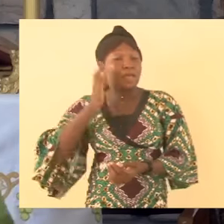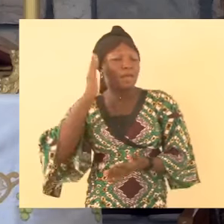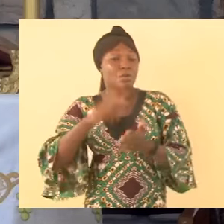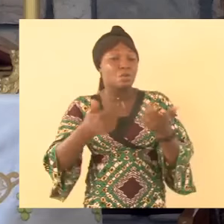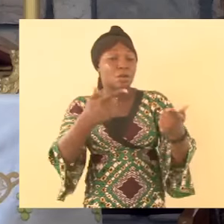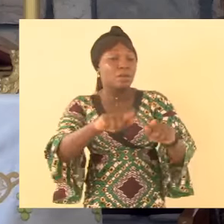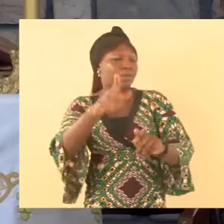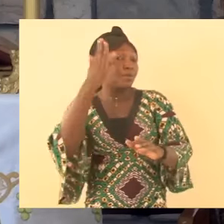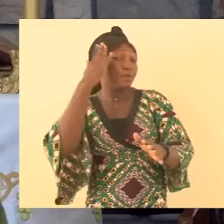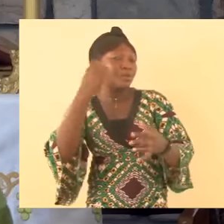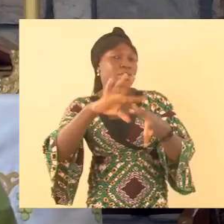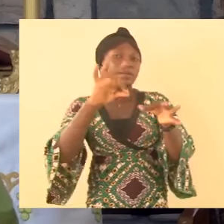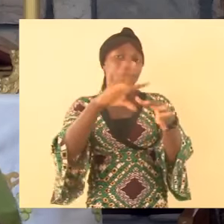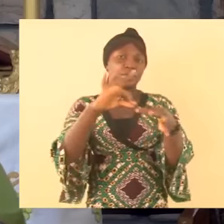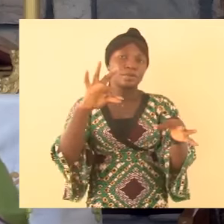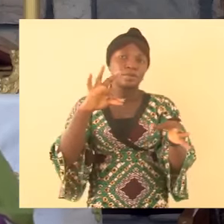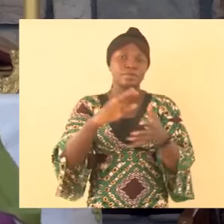and you know what happened? I hope you know the story.